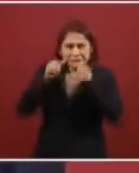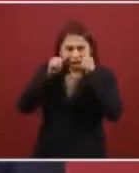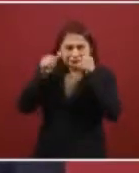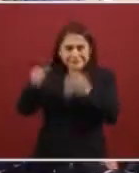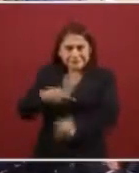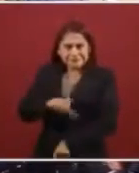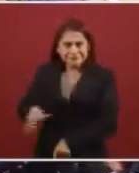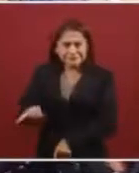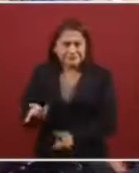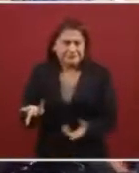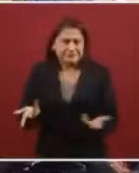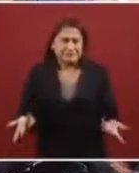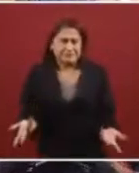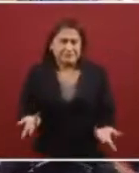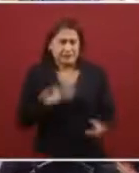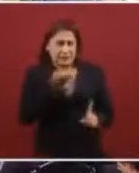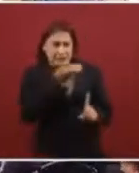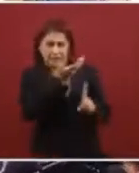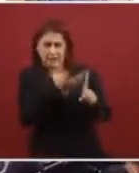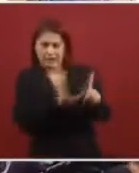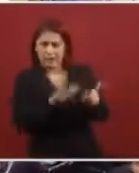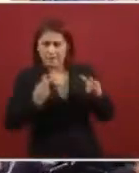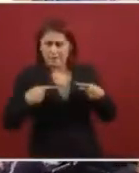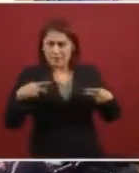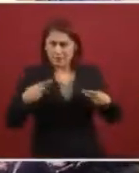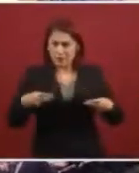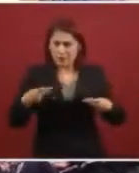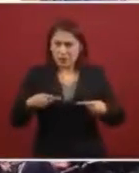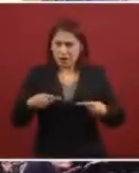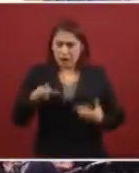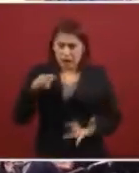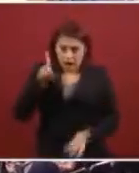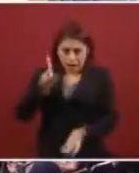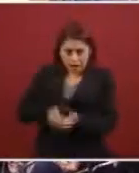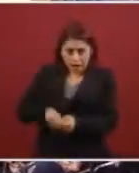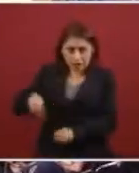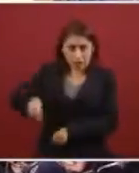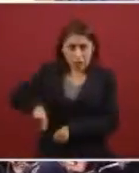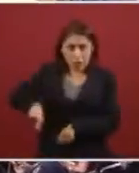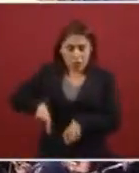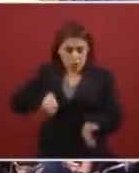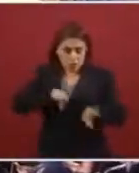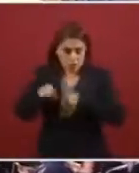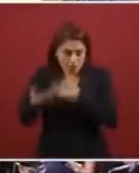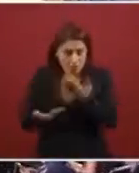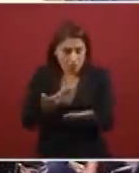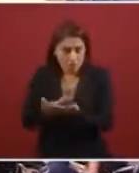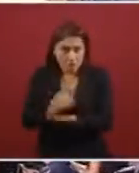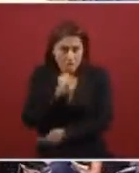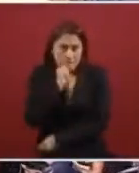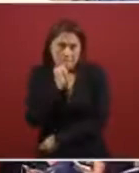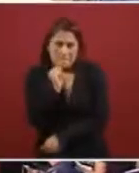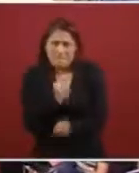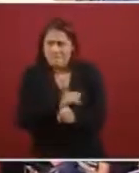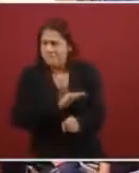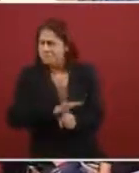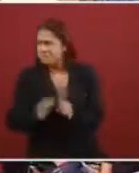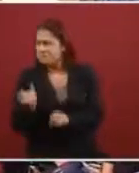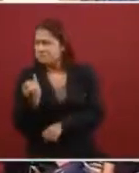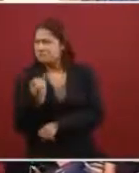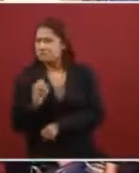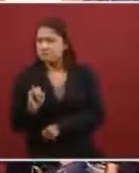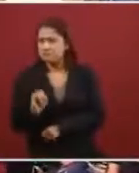not a public servant. Si está en iniciativa privada, puede ganar no 600, 1 millón,